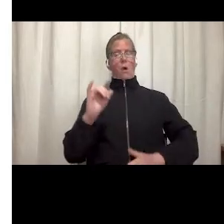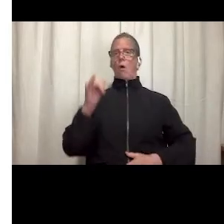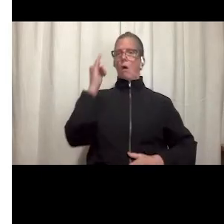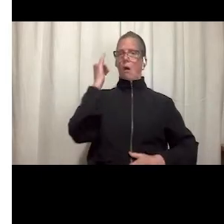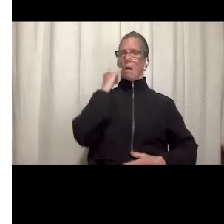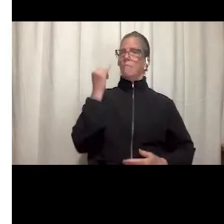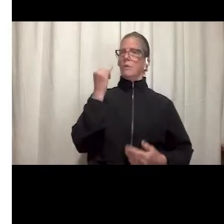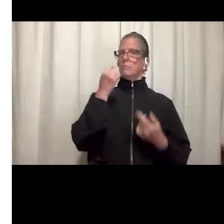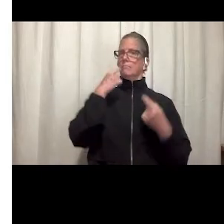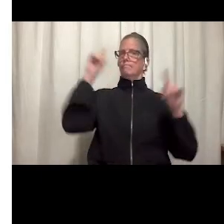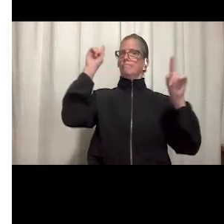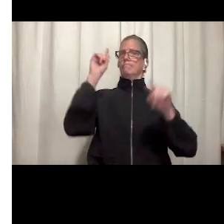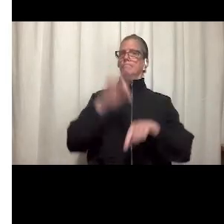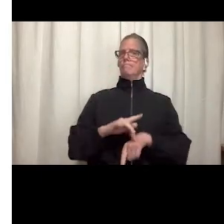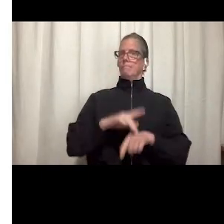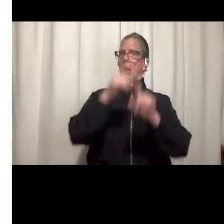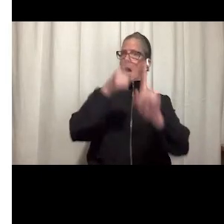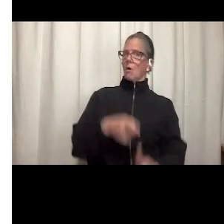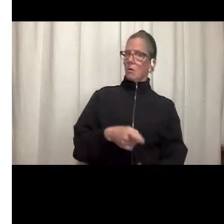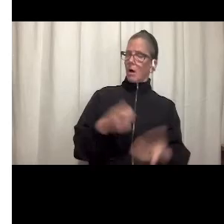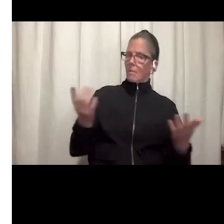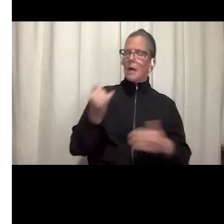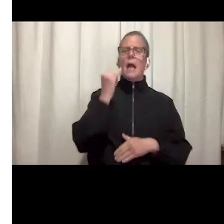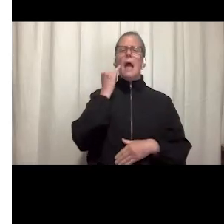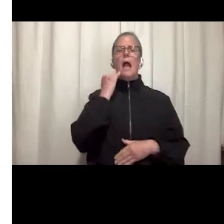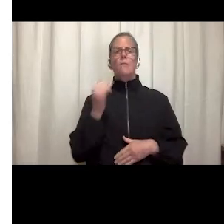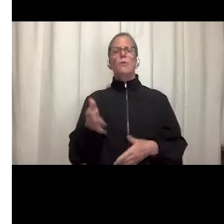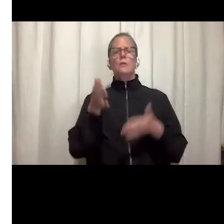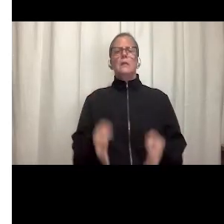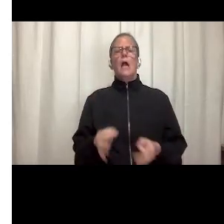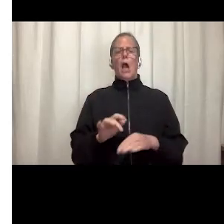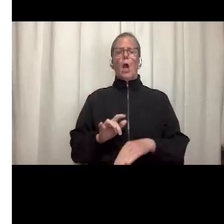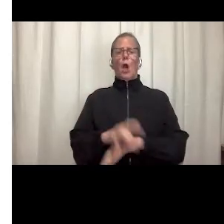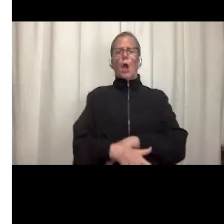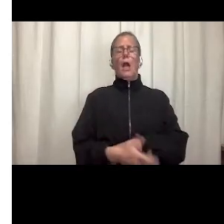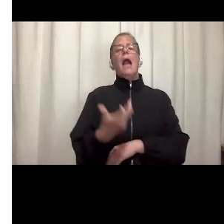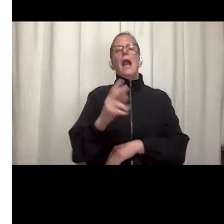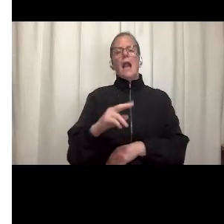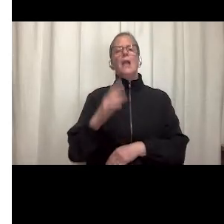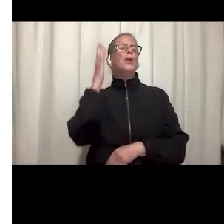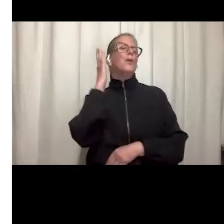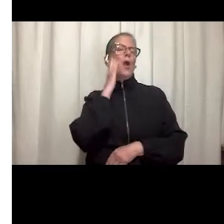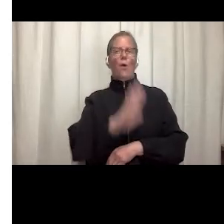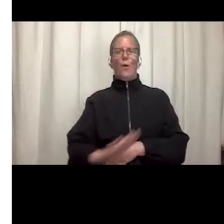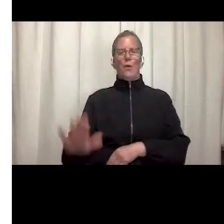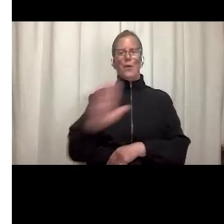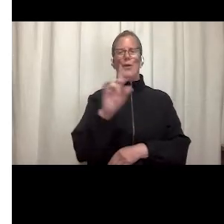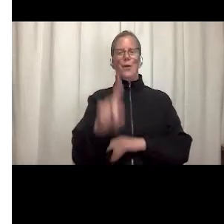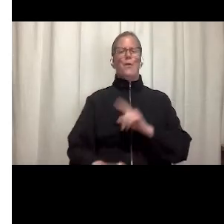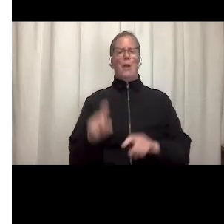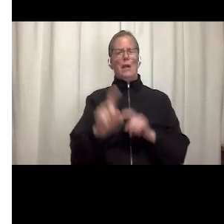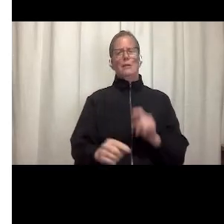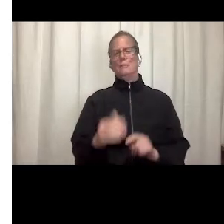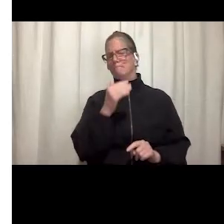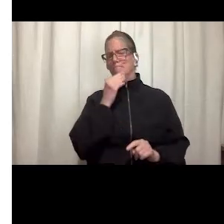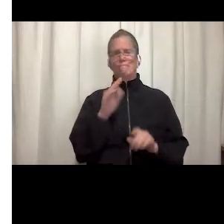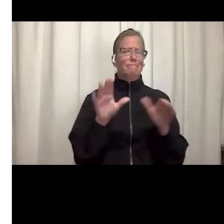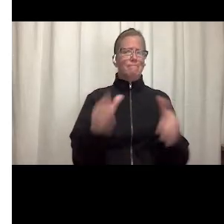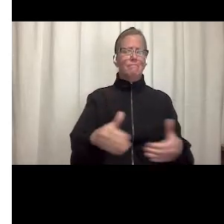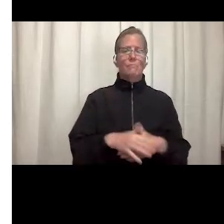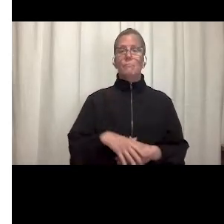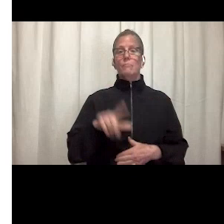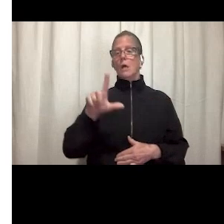outcomes? Defining this early ensures your questions are well targeted. A logic model is especially